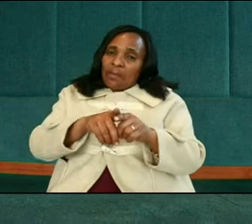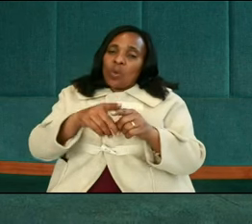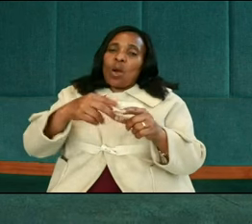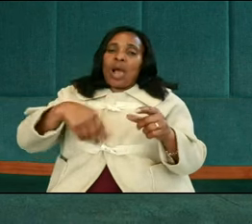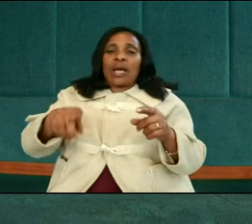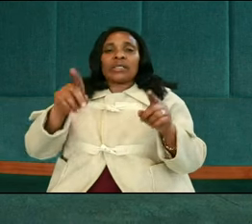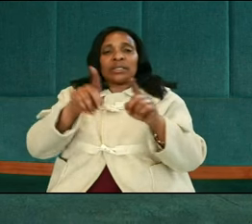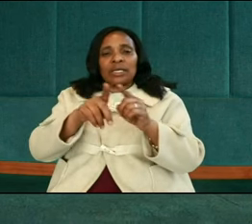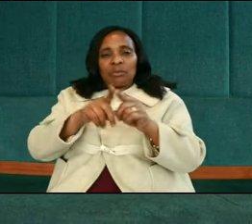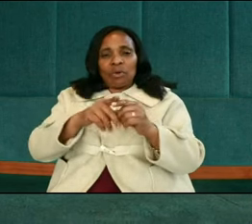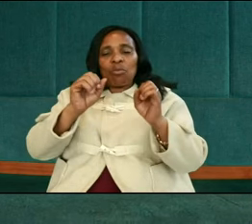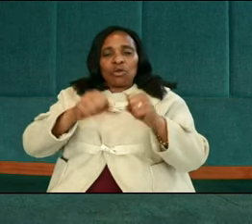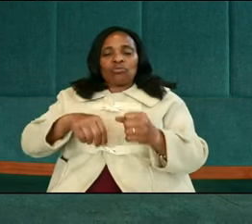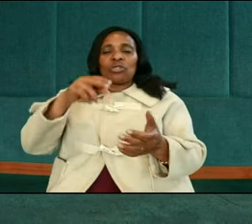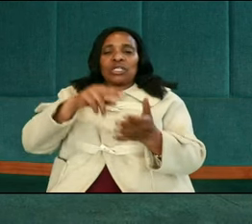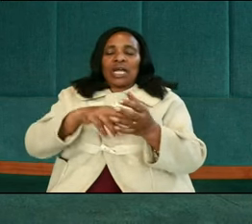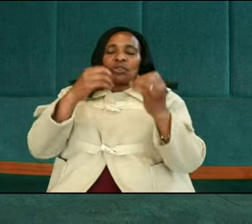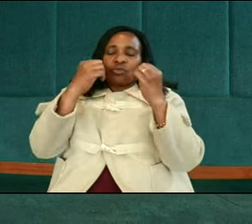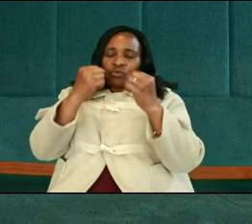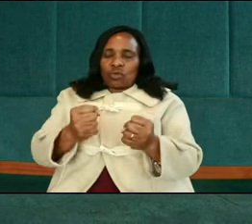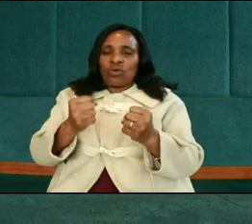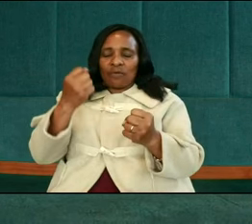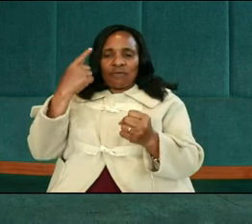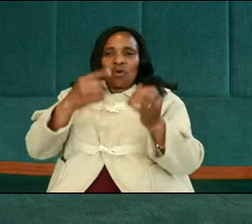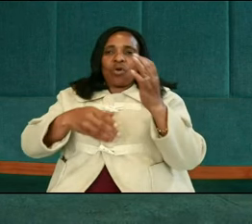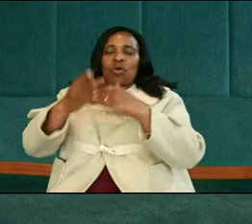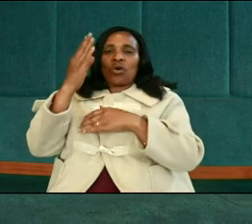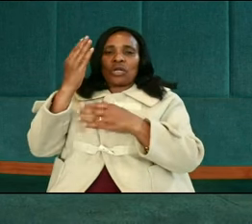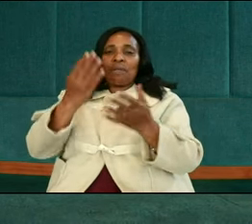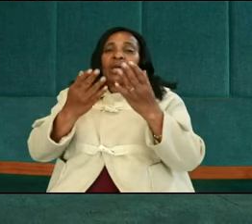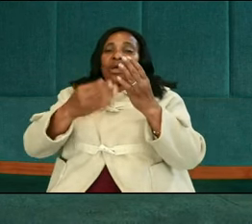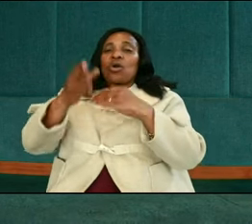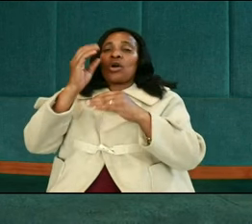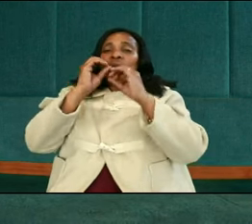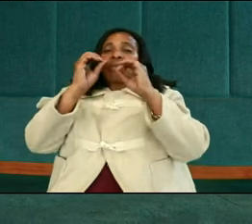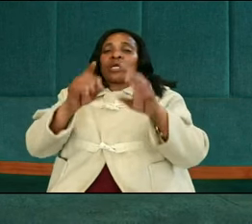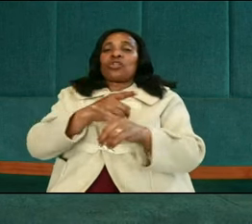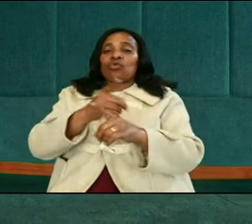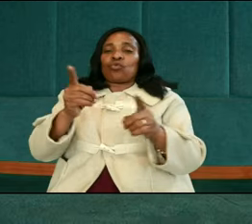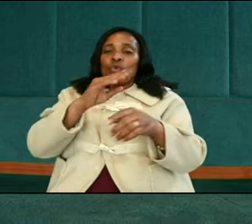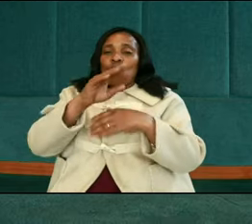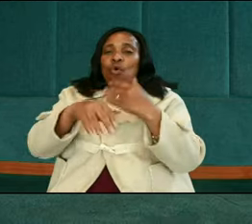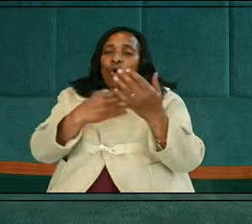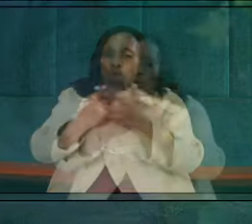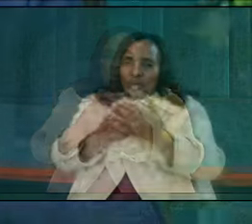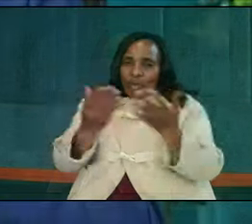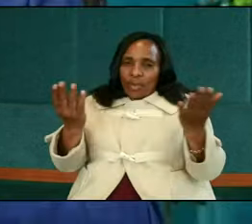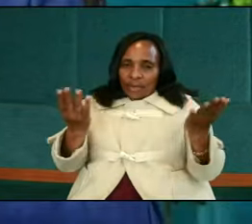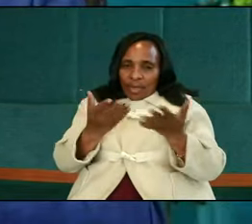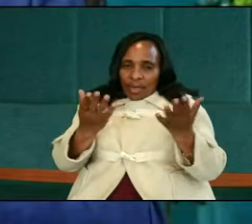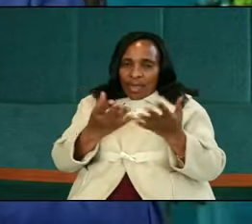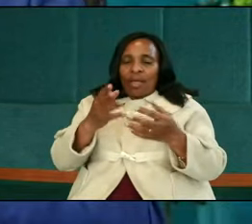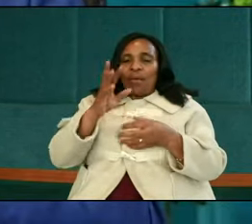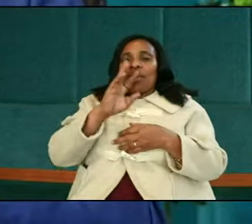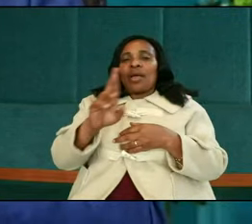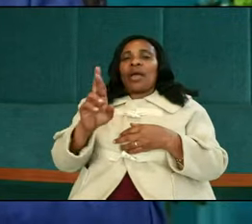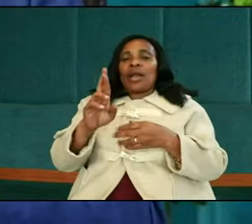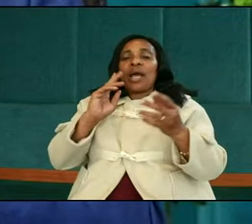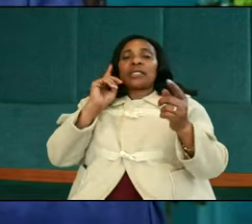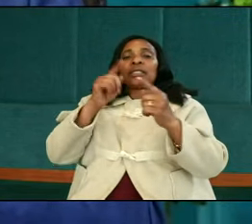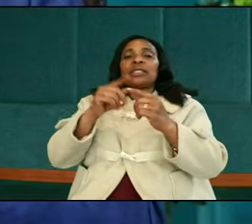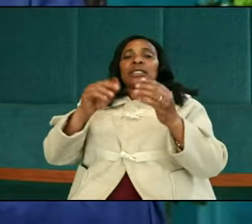we too can stand firmly for God. May God bless you wherever you are. God keep you. And until the next